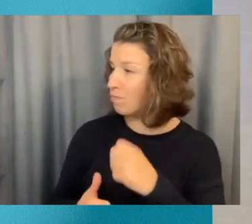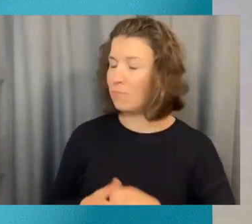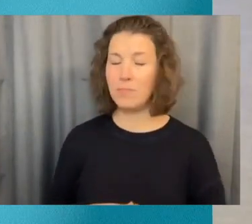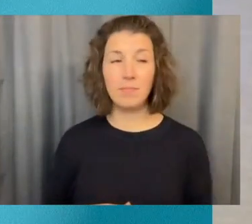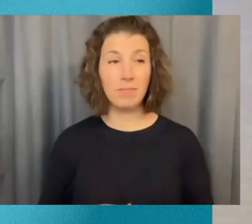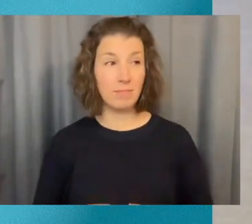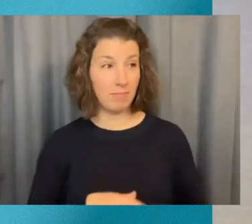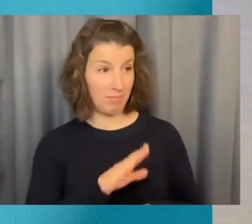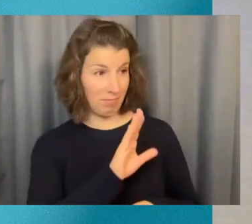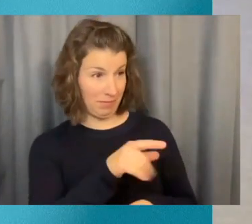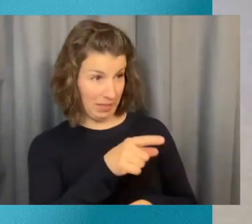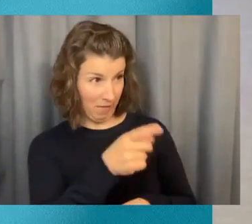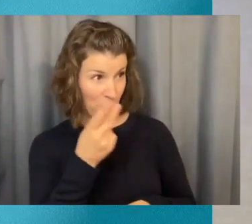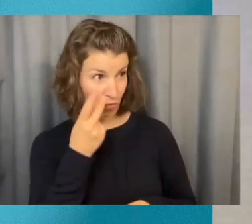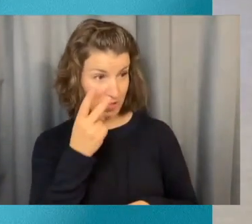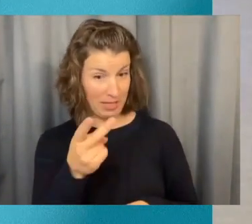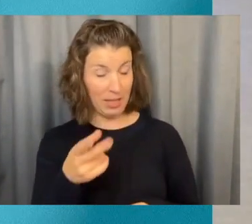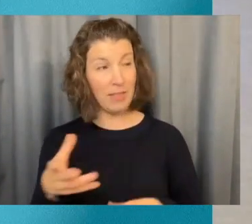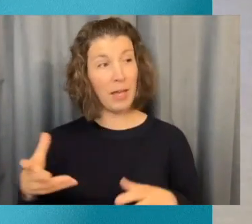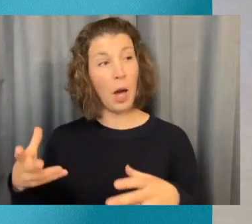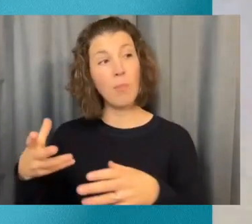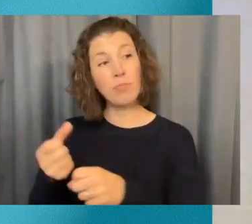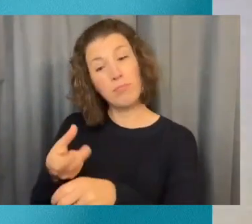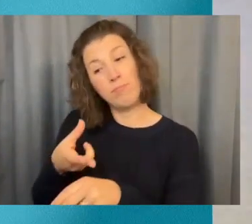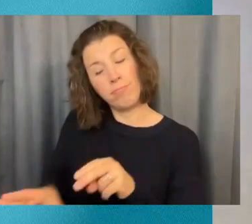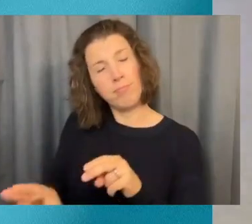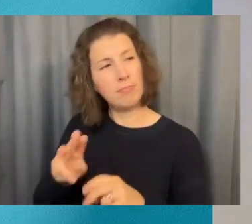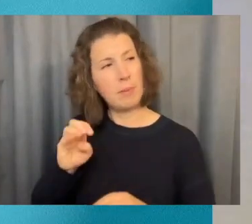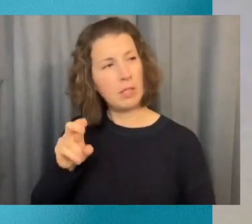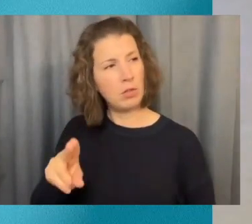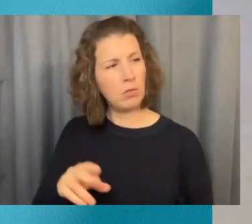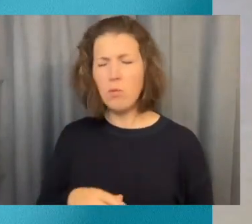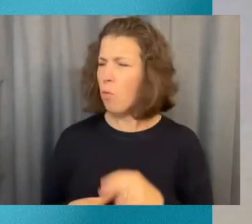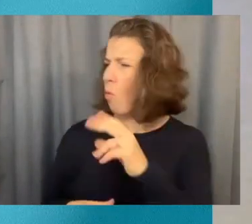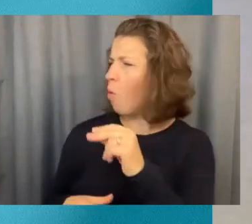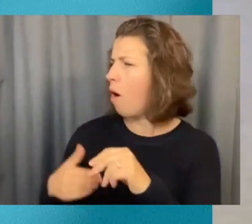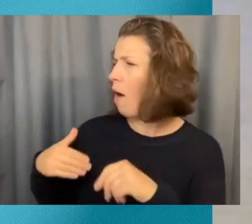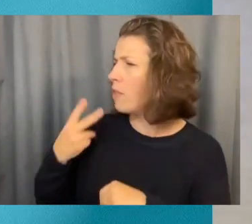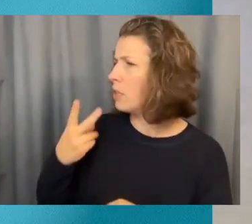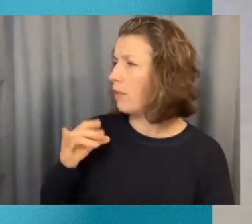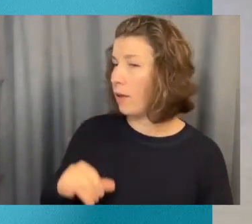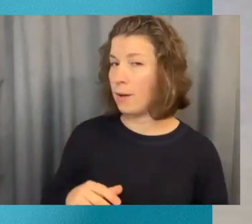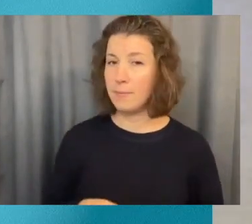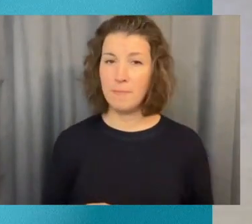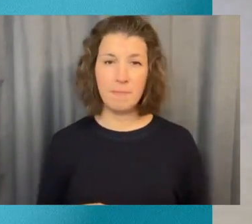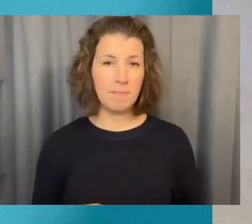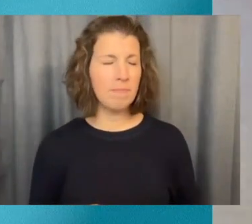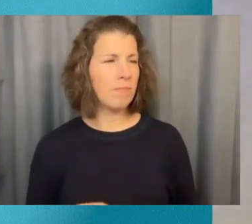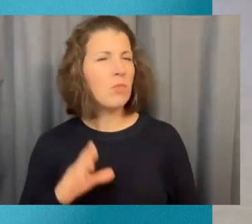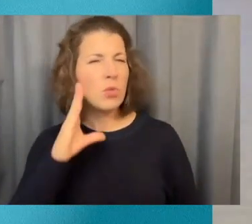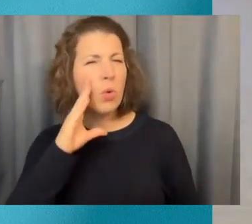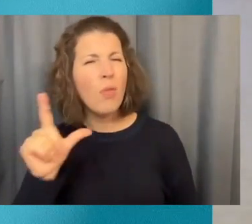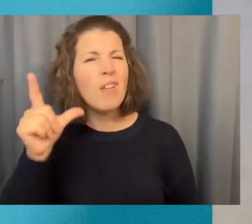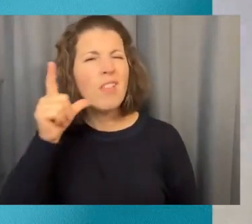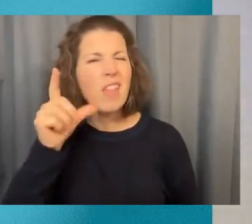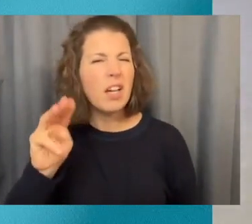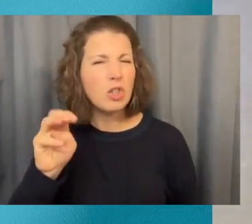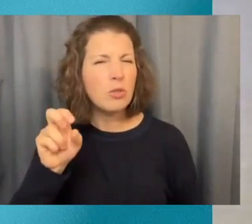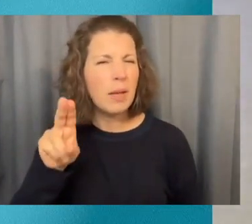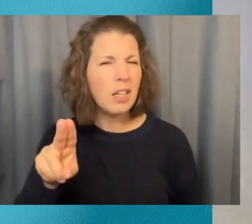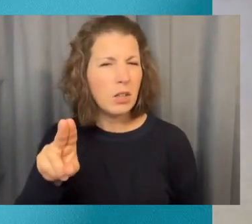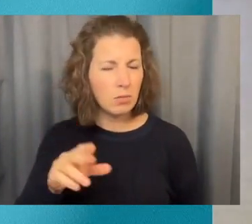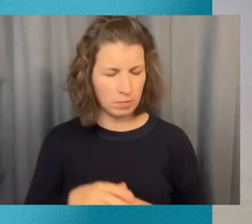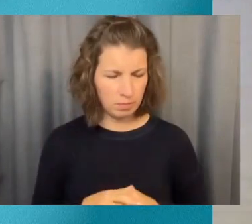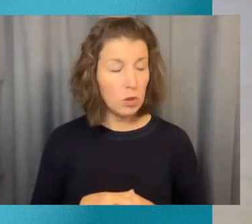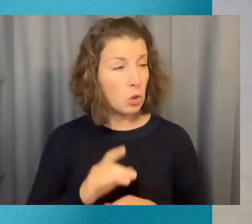seen the abbreviated menu? He said, no, I haven't seen that. Lunch menu. I showed him the lunch menu. Lunch menu